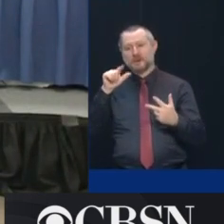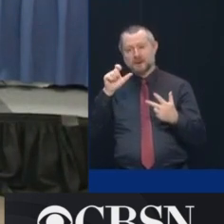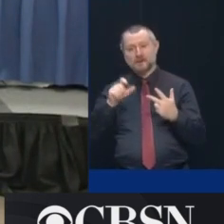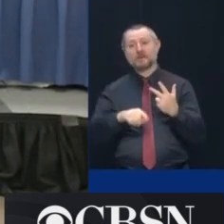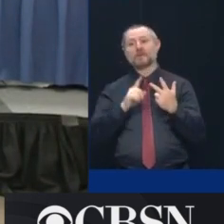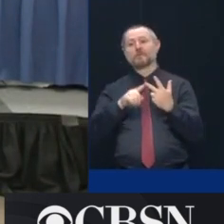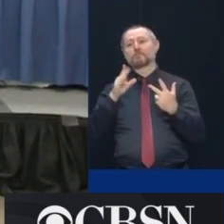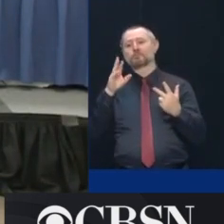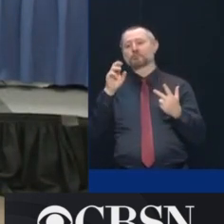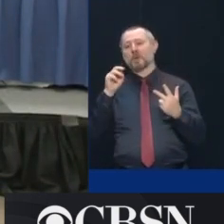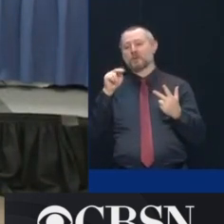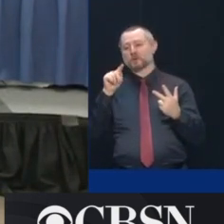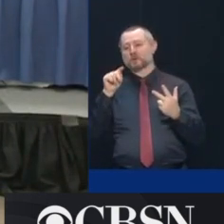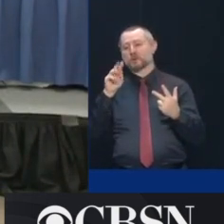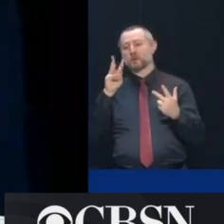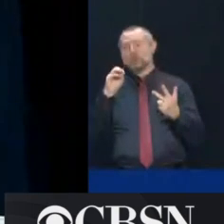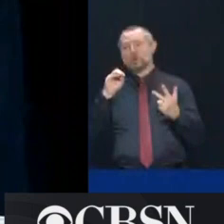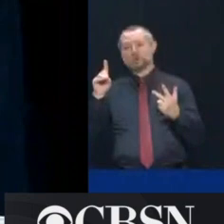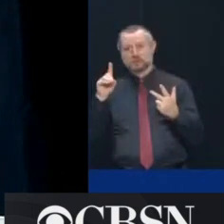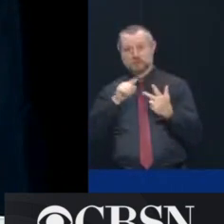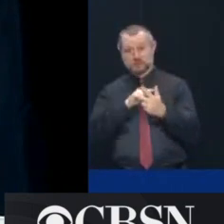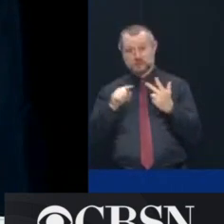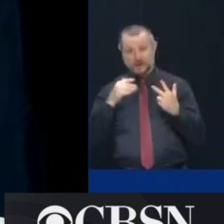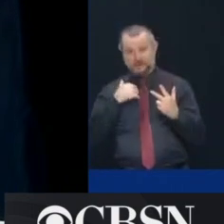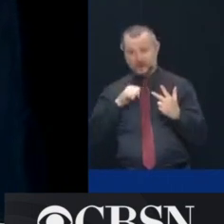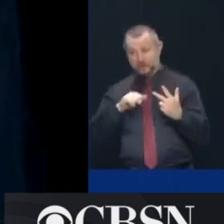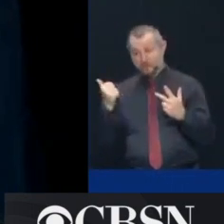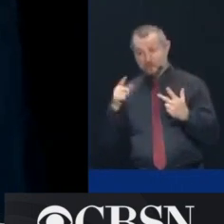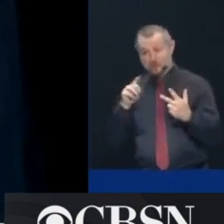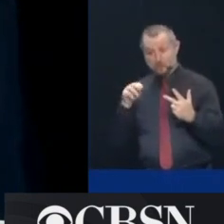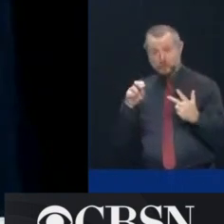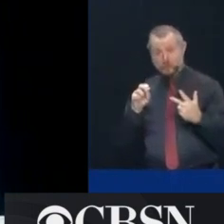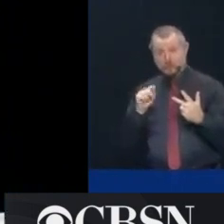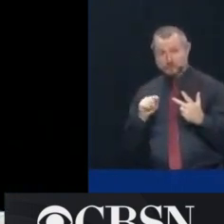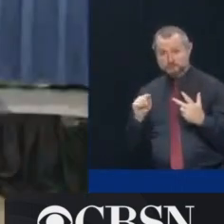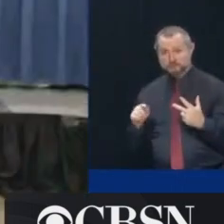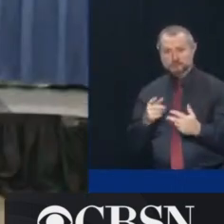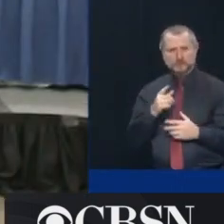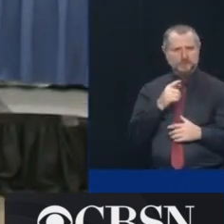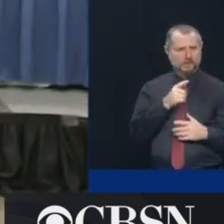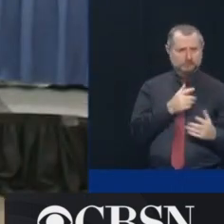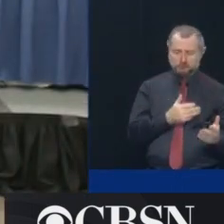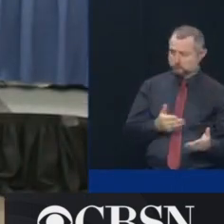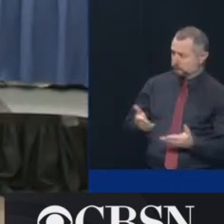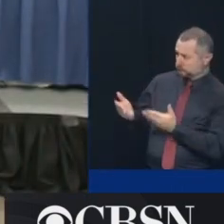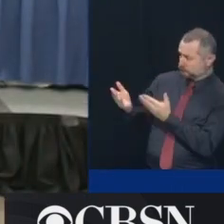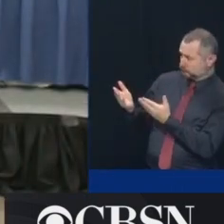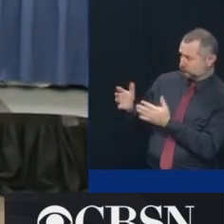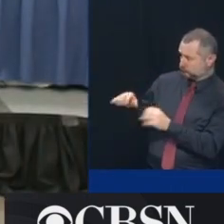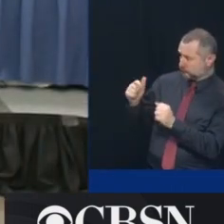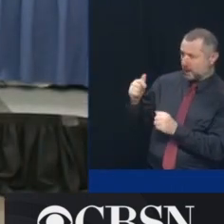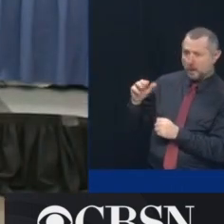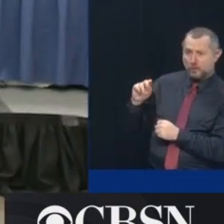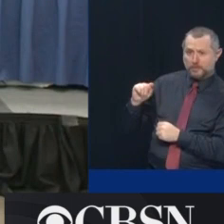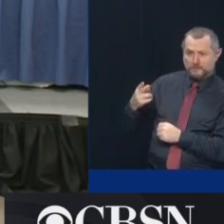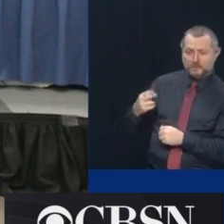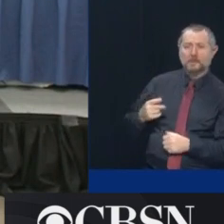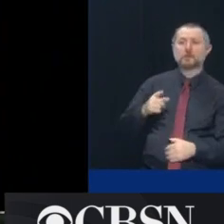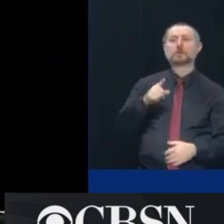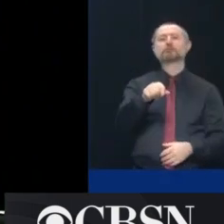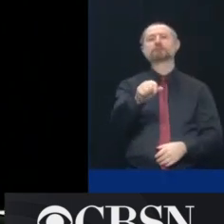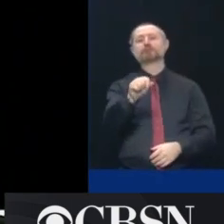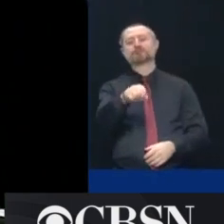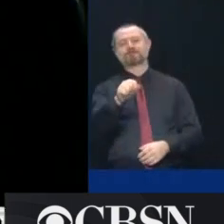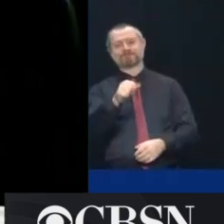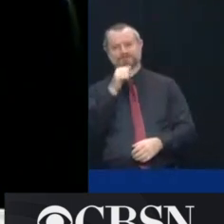cluster zone designations for Long Island? Gary? Yeah, Robert, you're right. There are, as you saw in our slideshow yesterday, we put up the number of